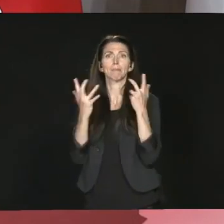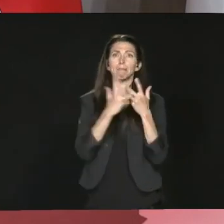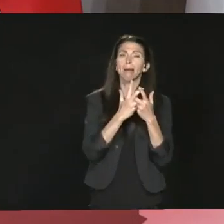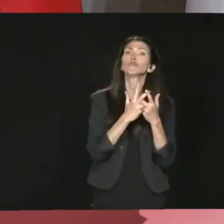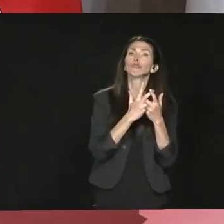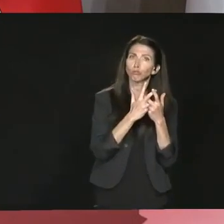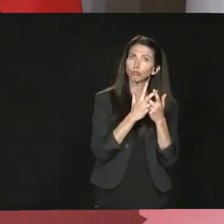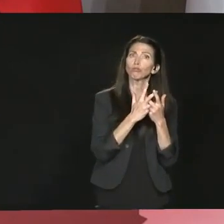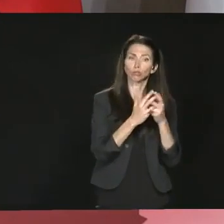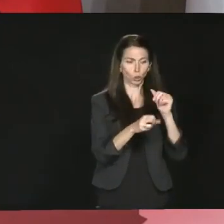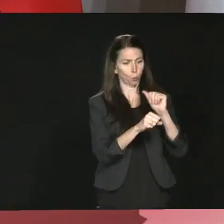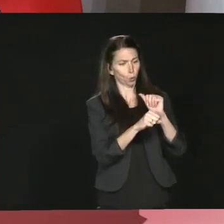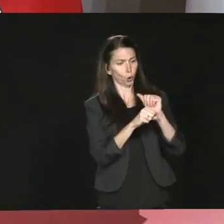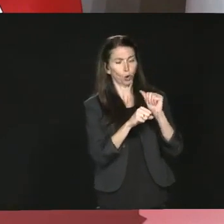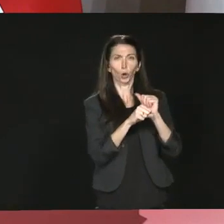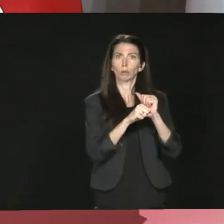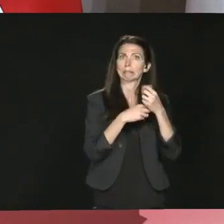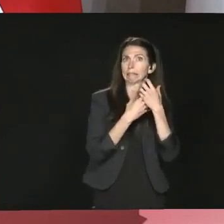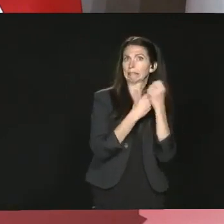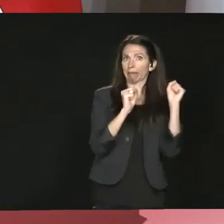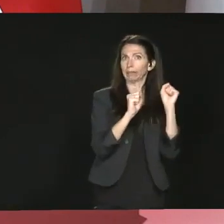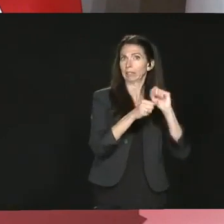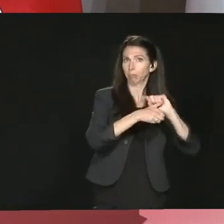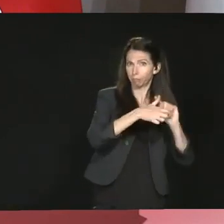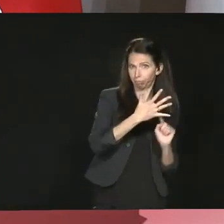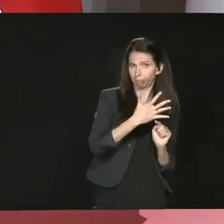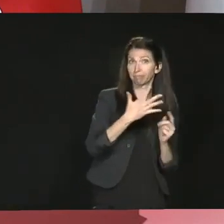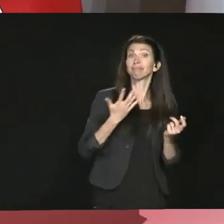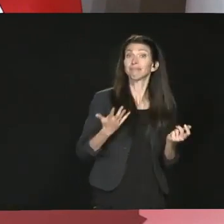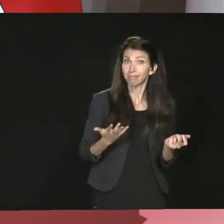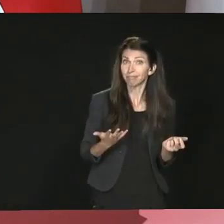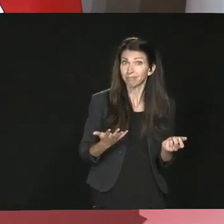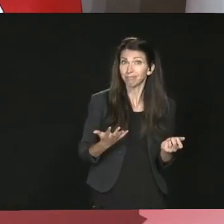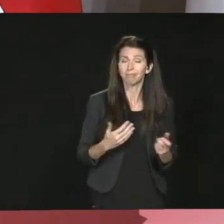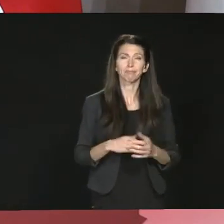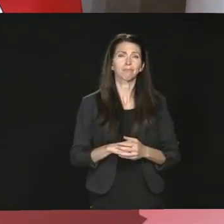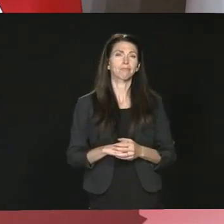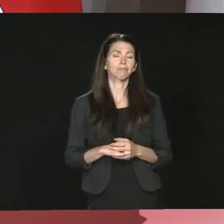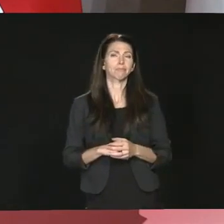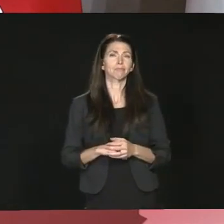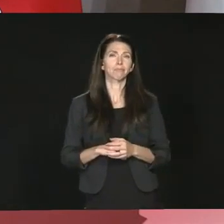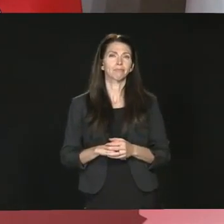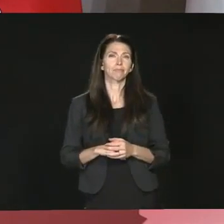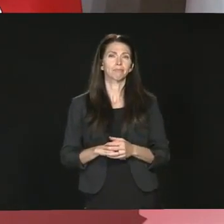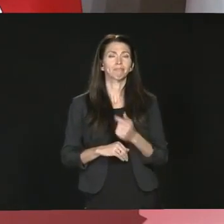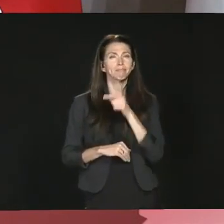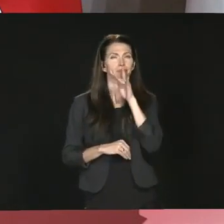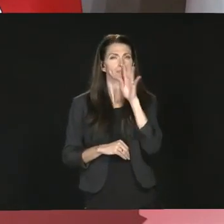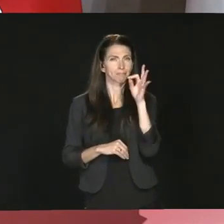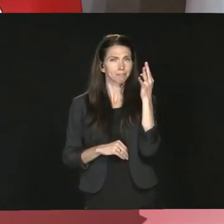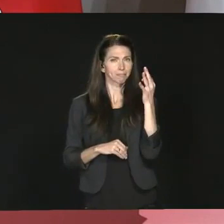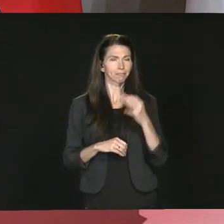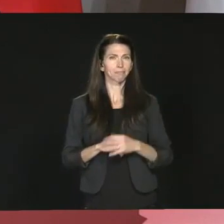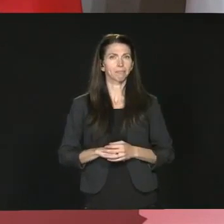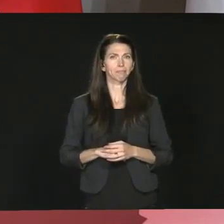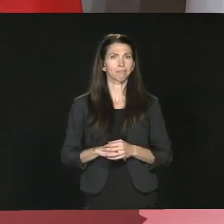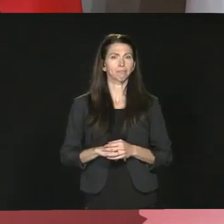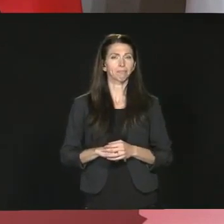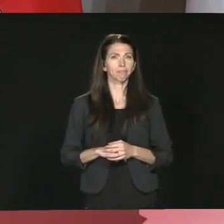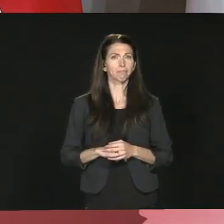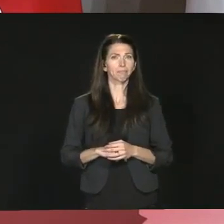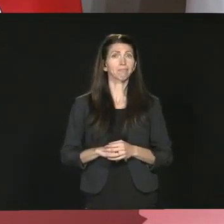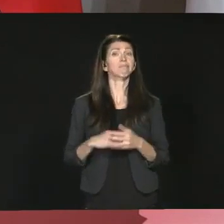individuelle nécessaire pour assurer la sécurité des employés et des clients. Il aide également